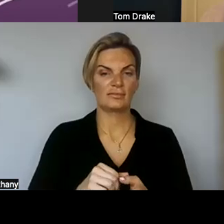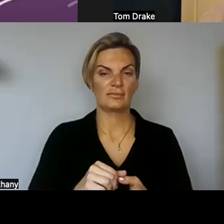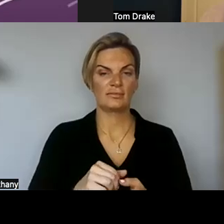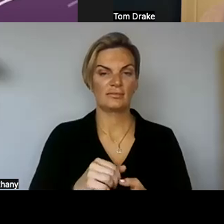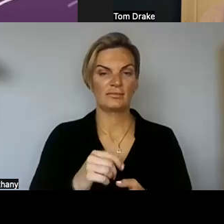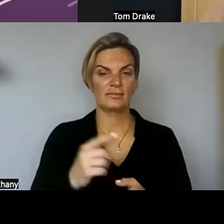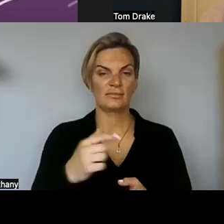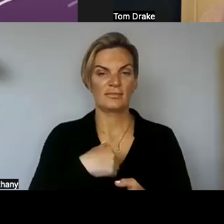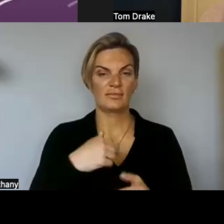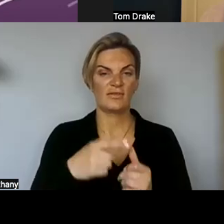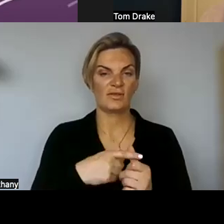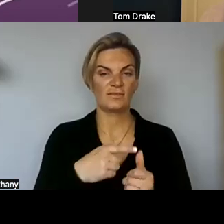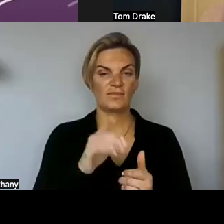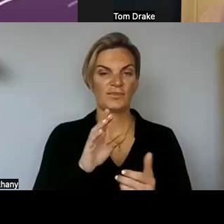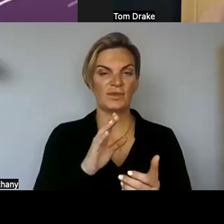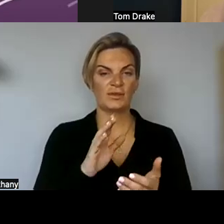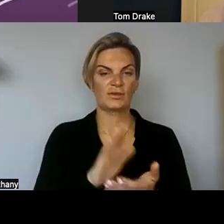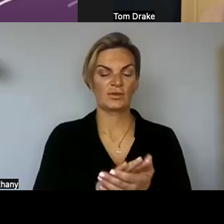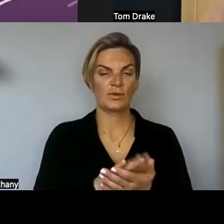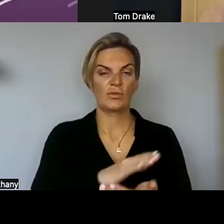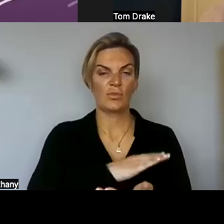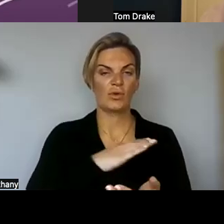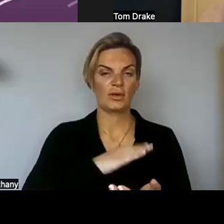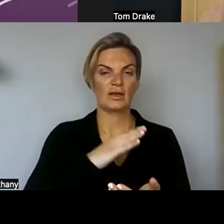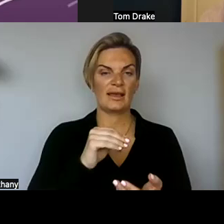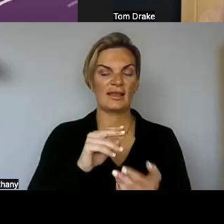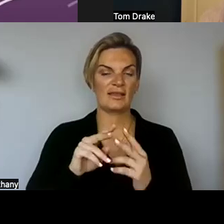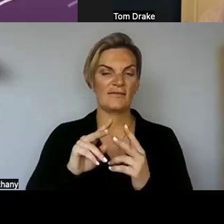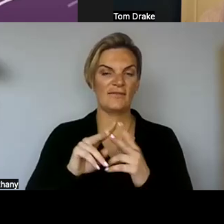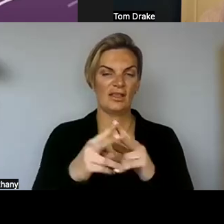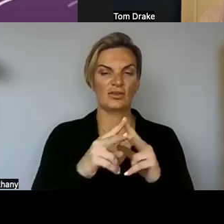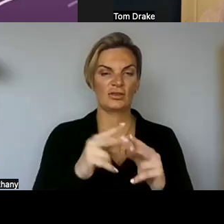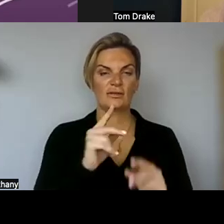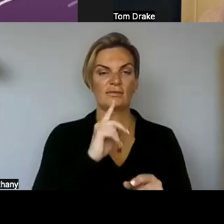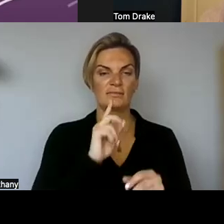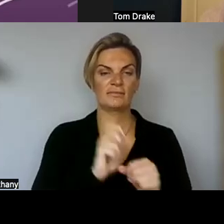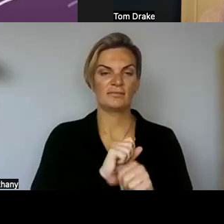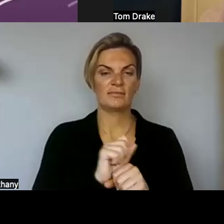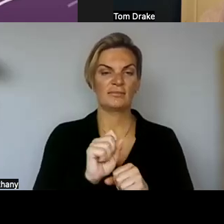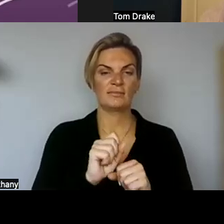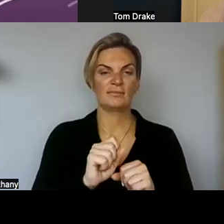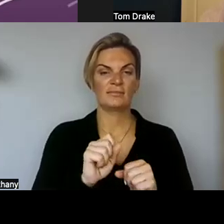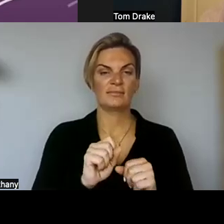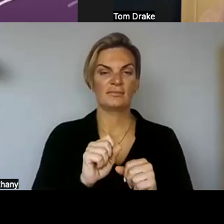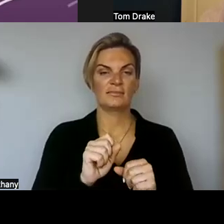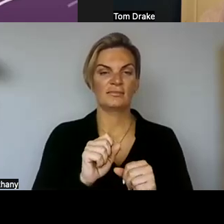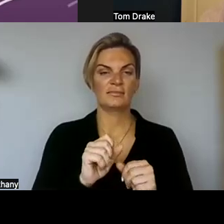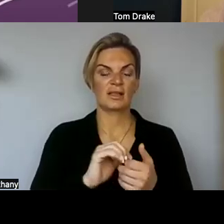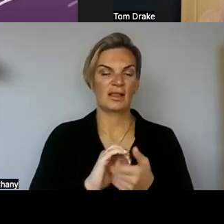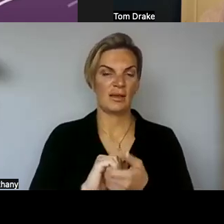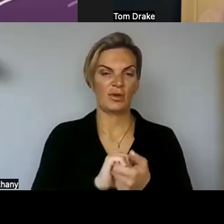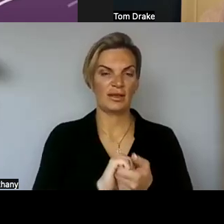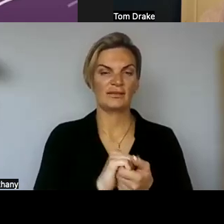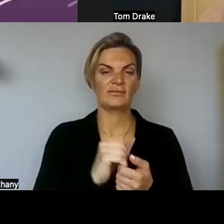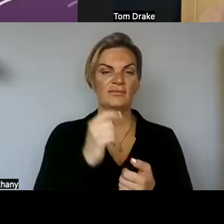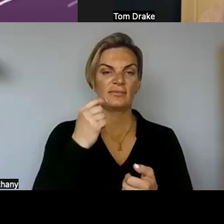mean, first off, the school board and the village board have collaborated on projects that I believe, have